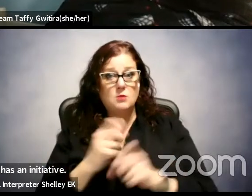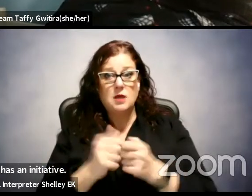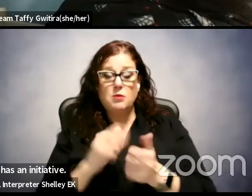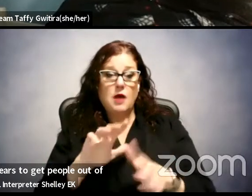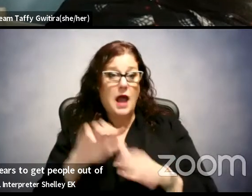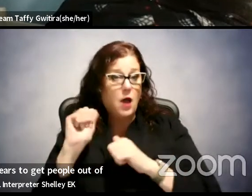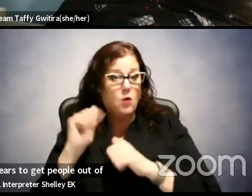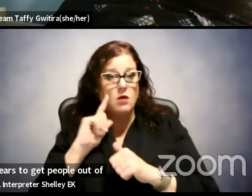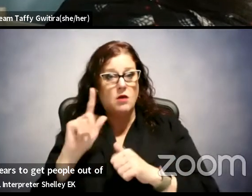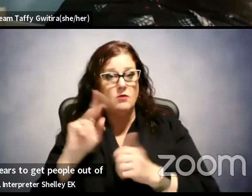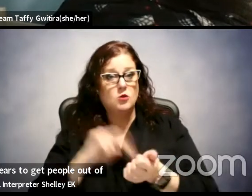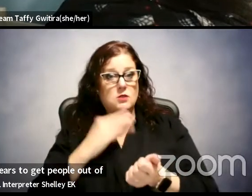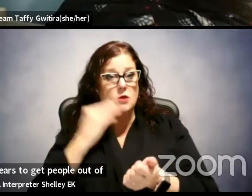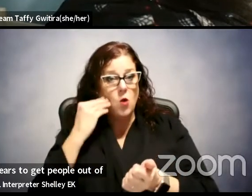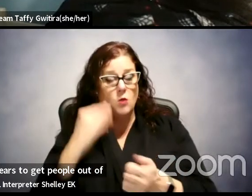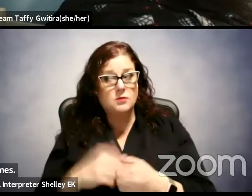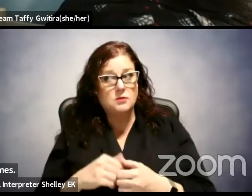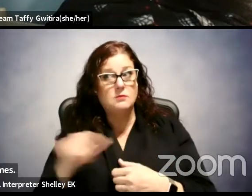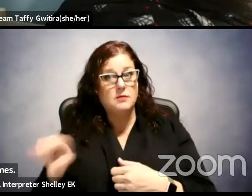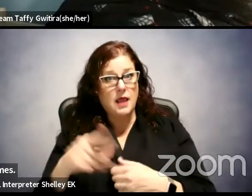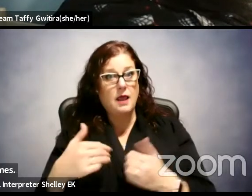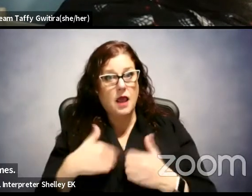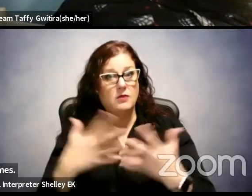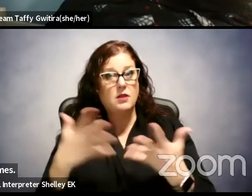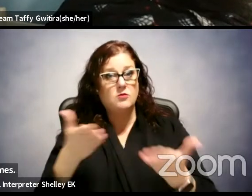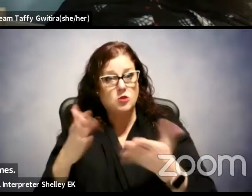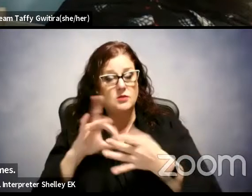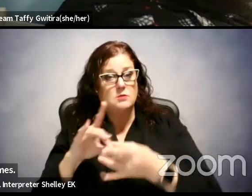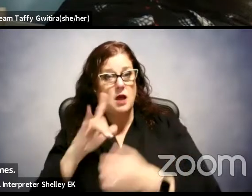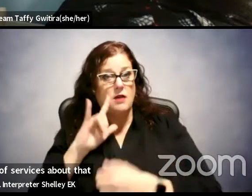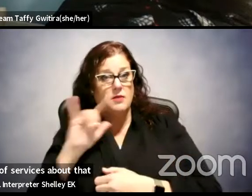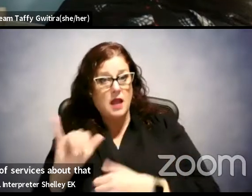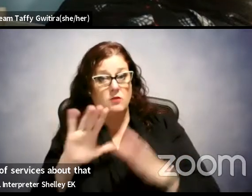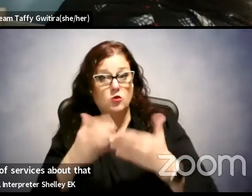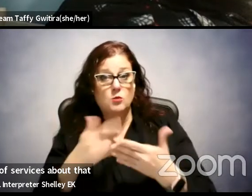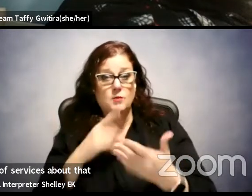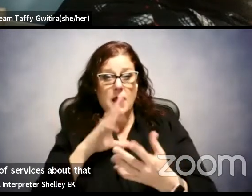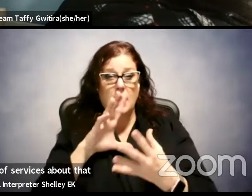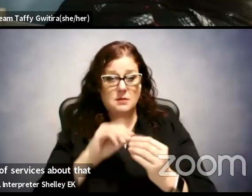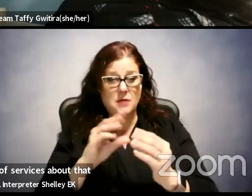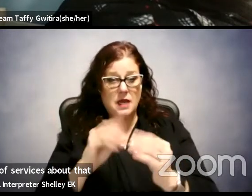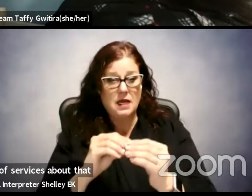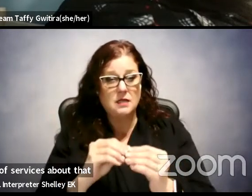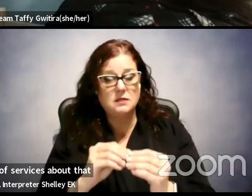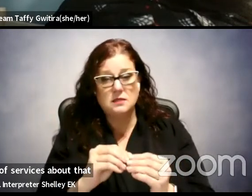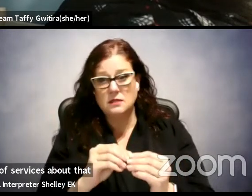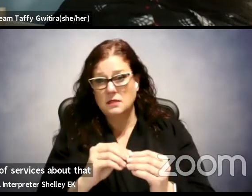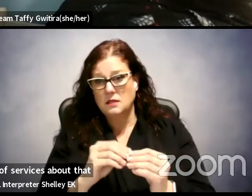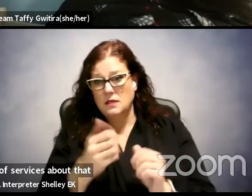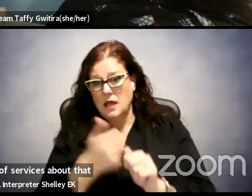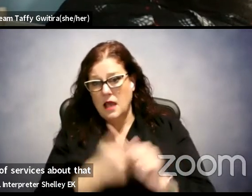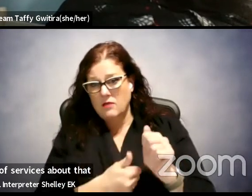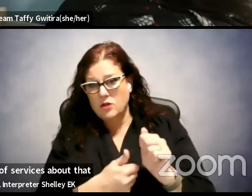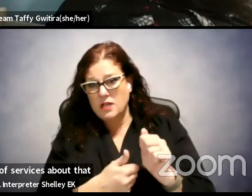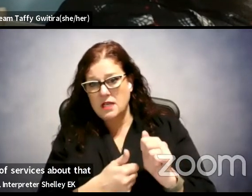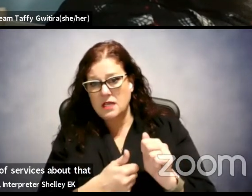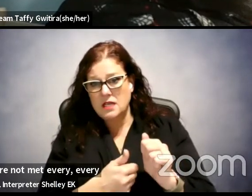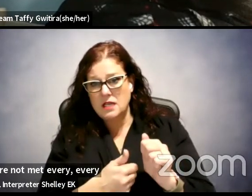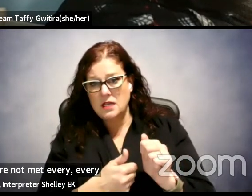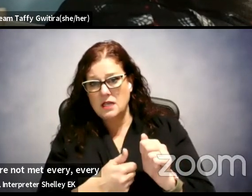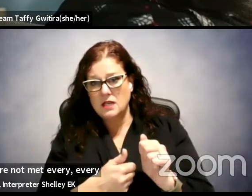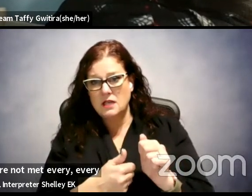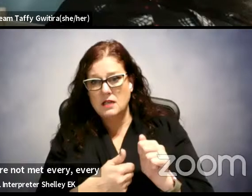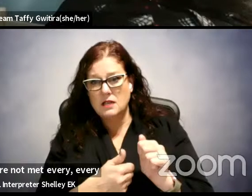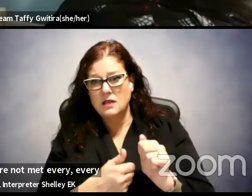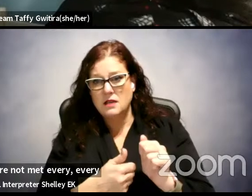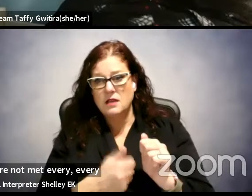homes. So they definitely have a lot of services about that. They have a group that meets, or that met every other week